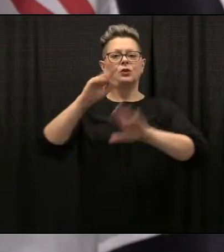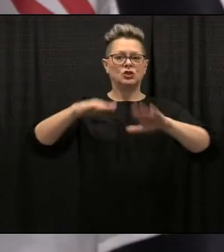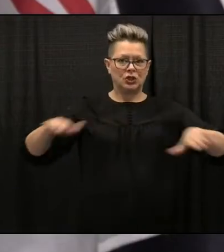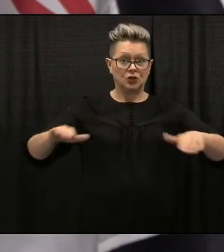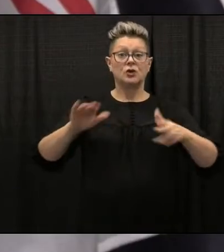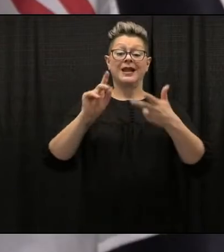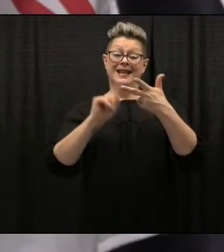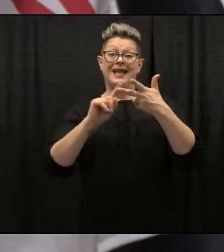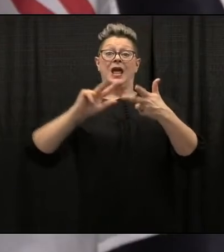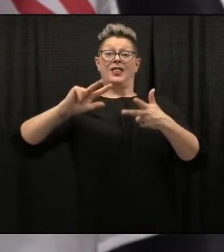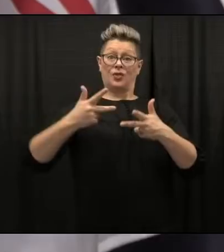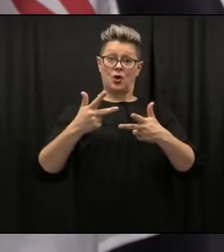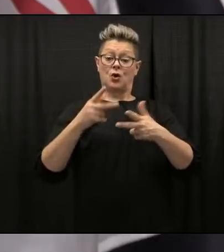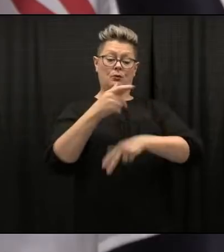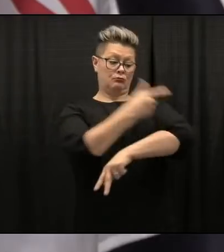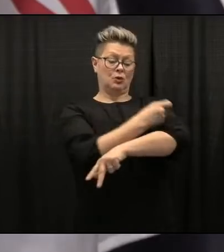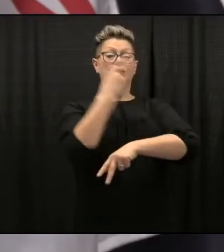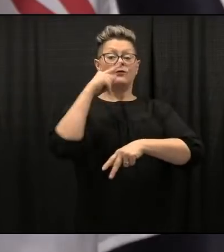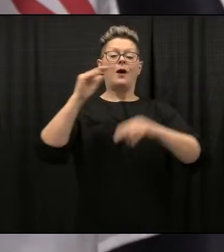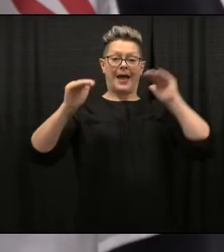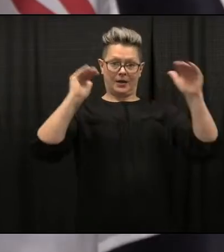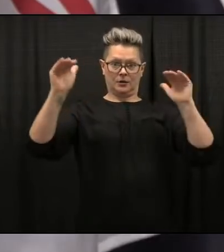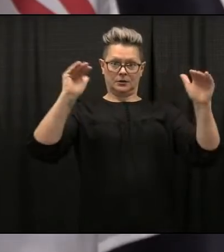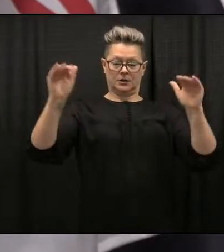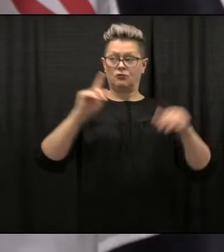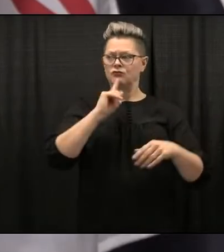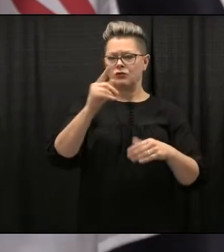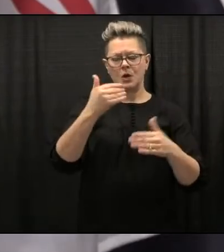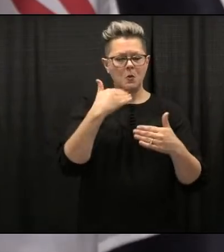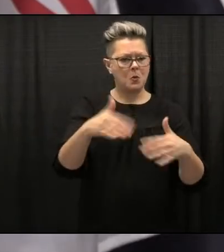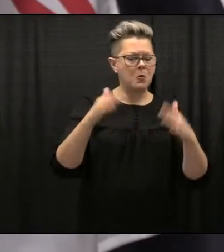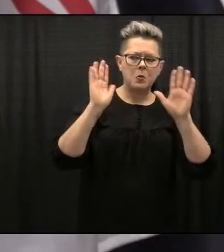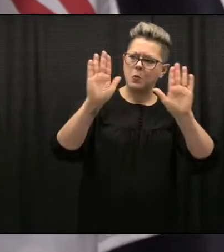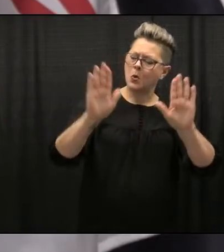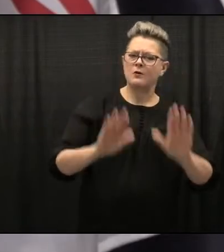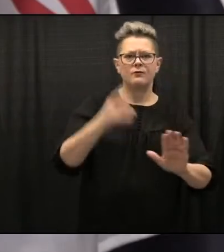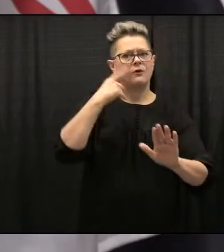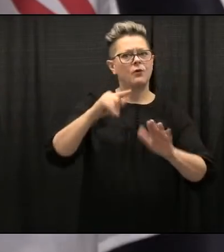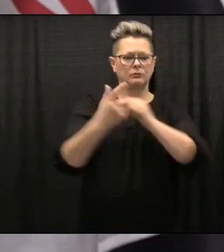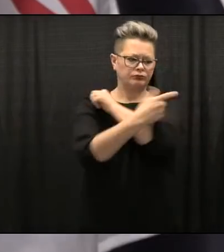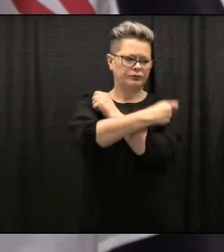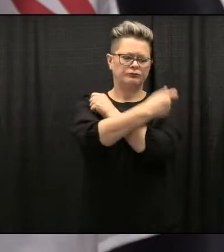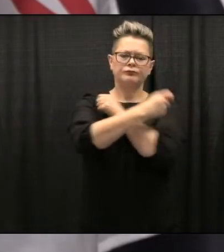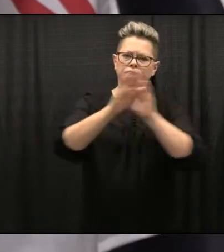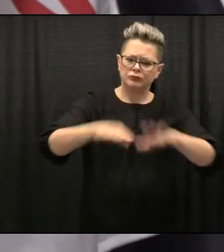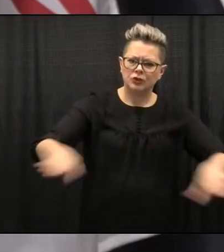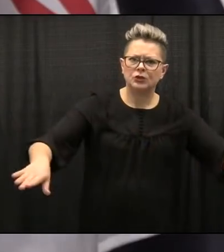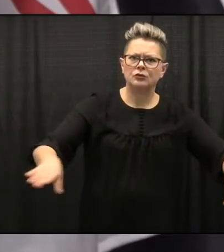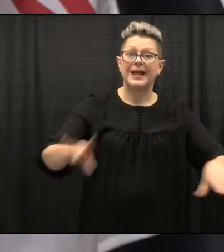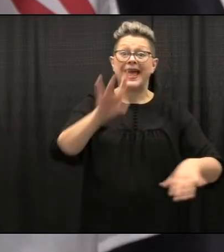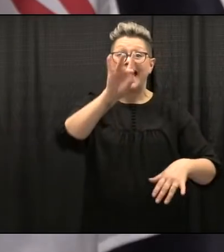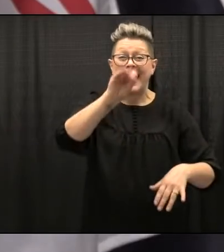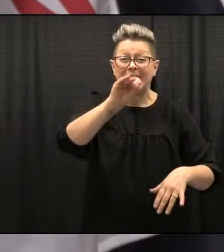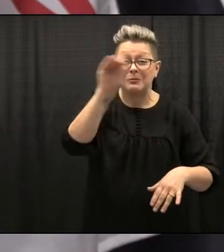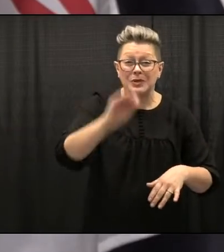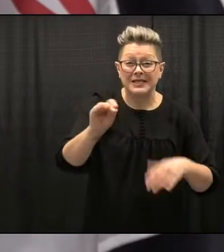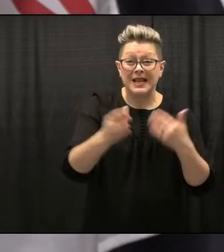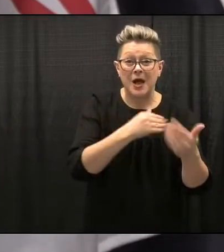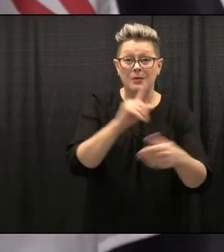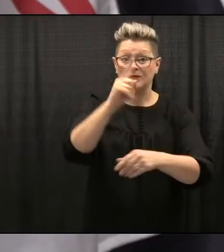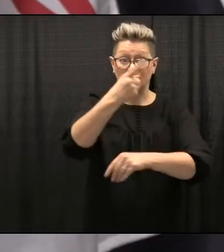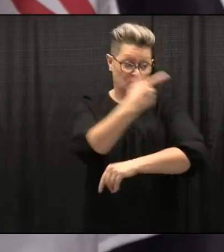doses for older adults. We are doing very well with vaccinations for children. We are approaching 80% with the first dose and